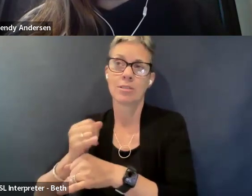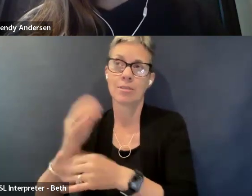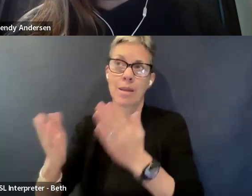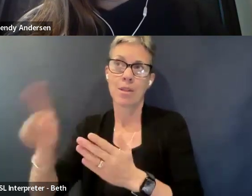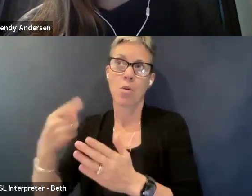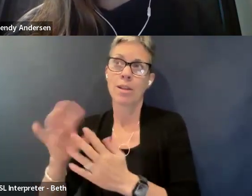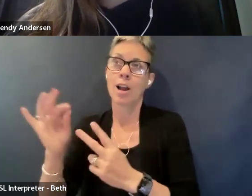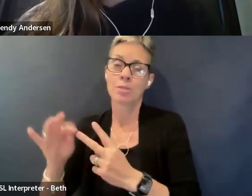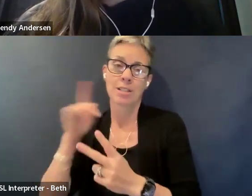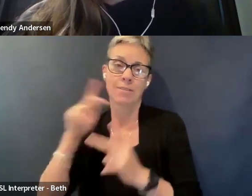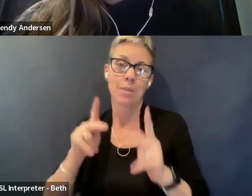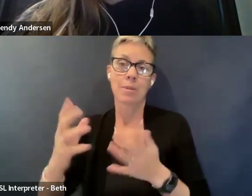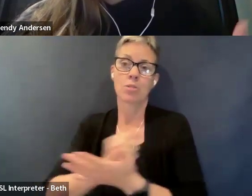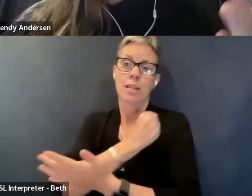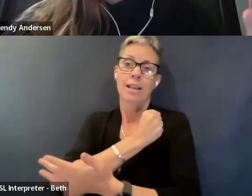someone may have.